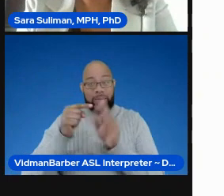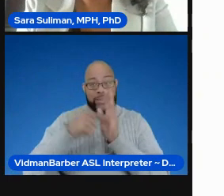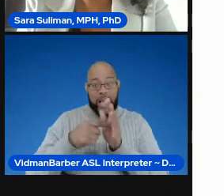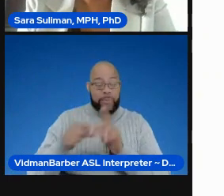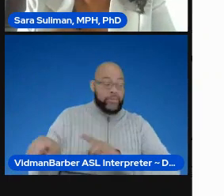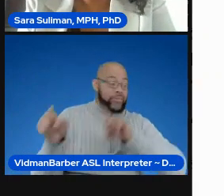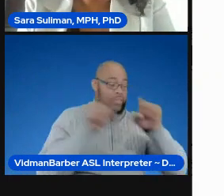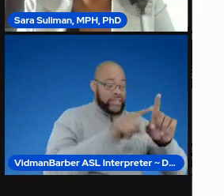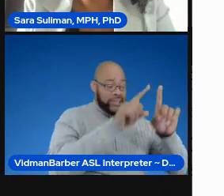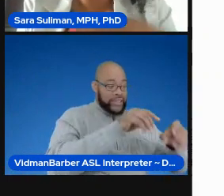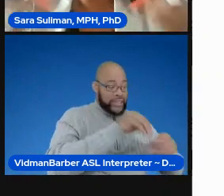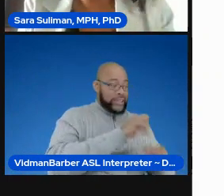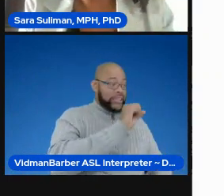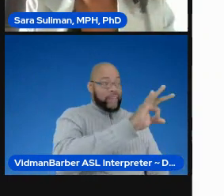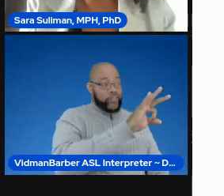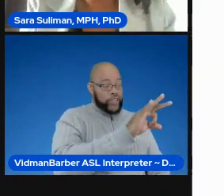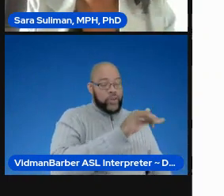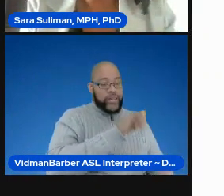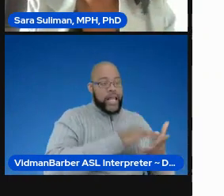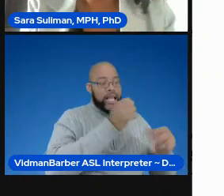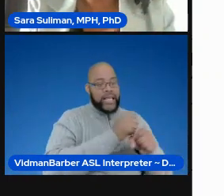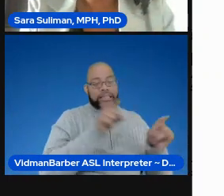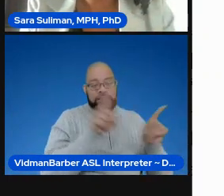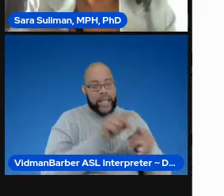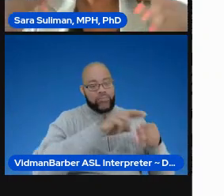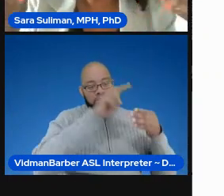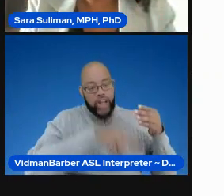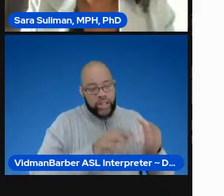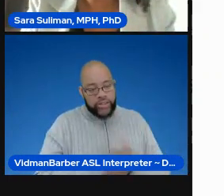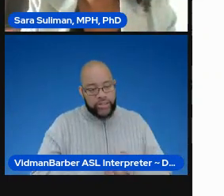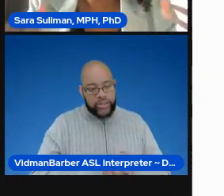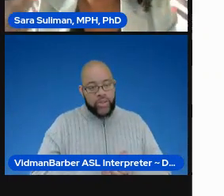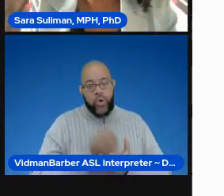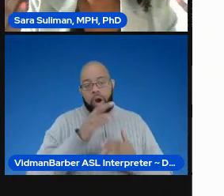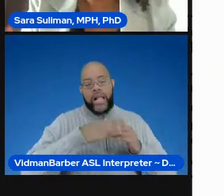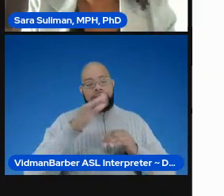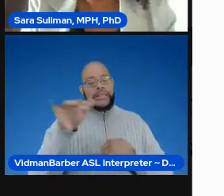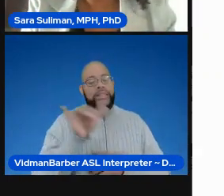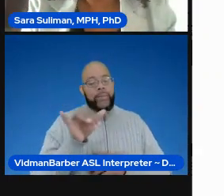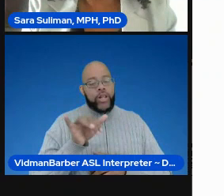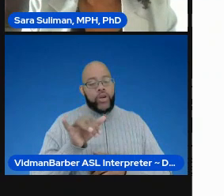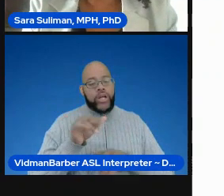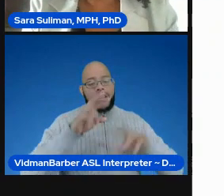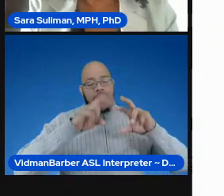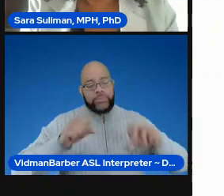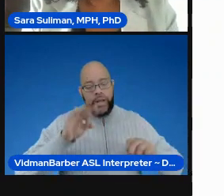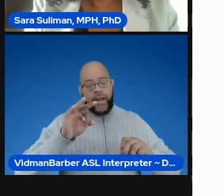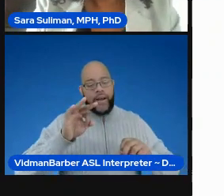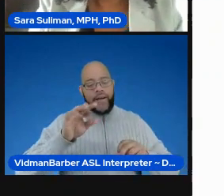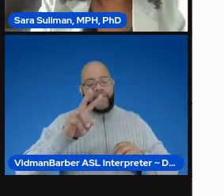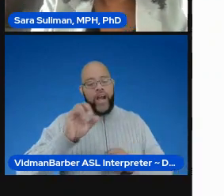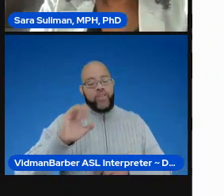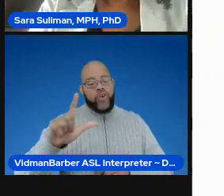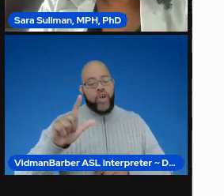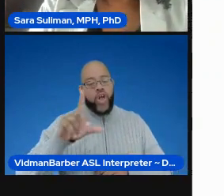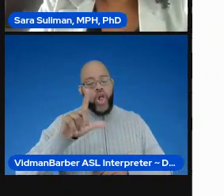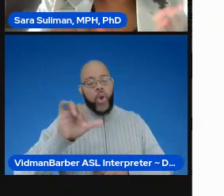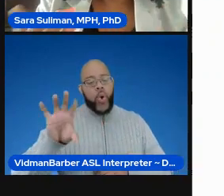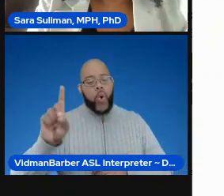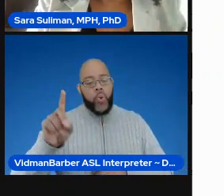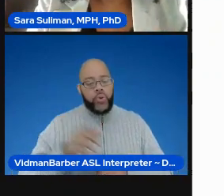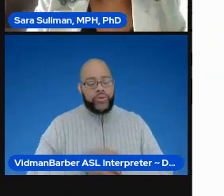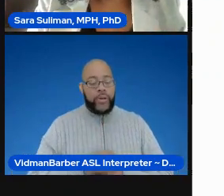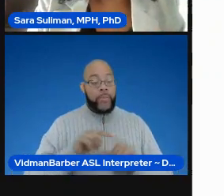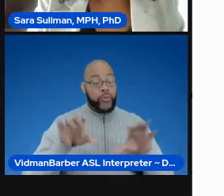test it in San Francisco, that you would get exactly the same result, or at least a similar assessment of the viral load. But